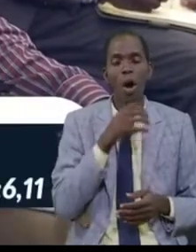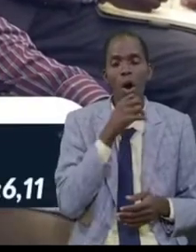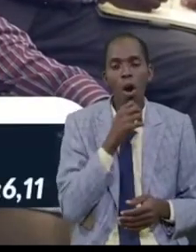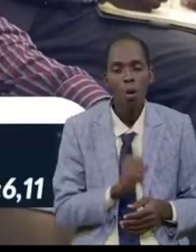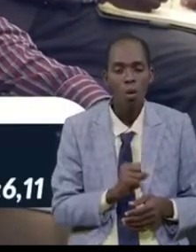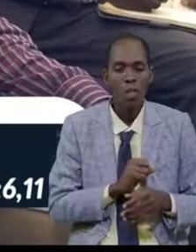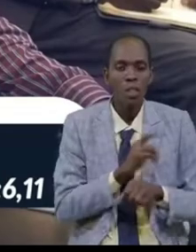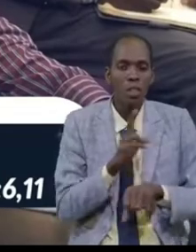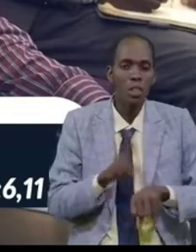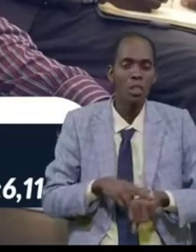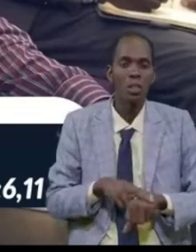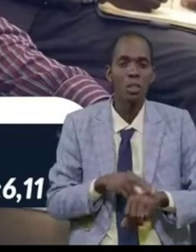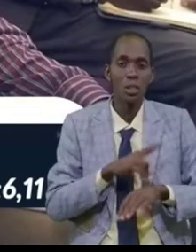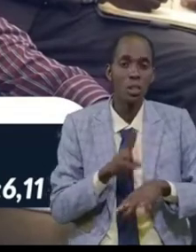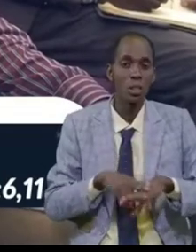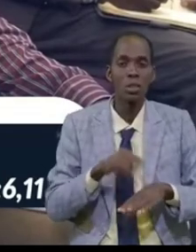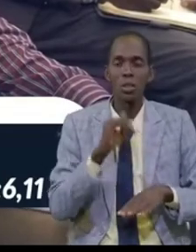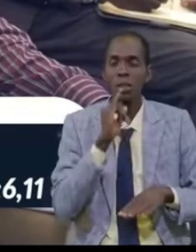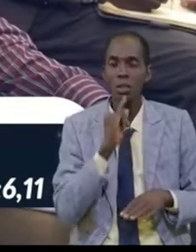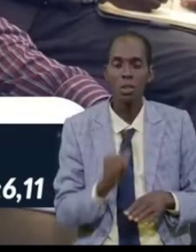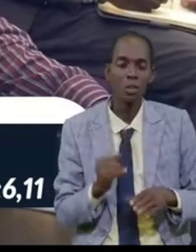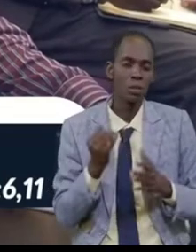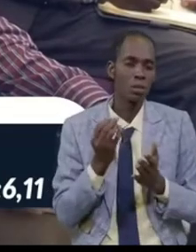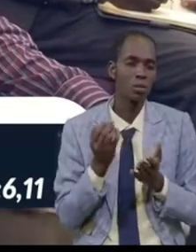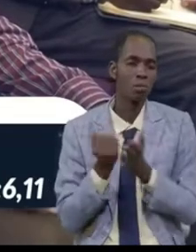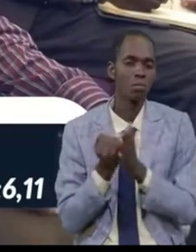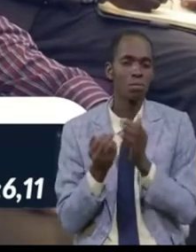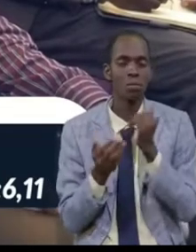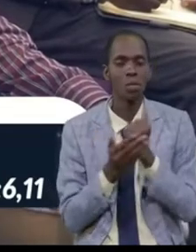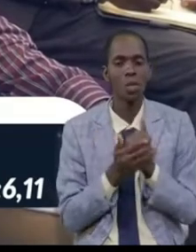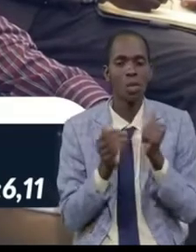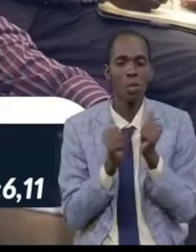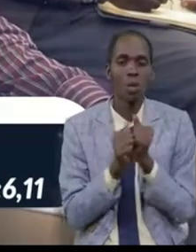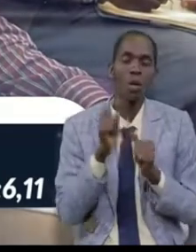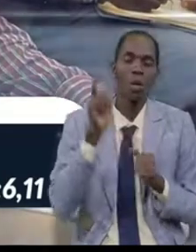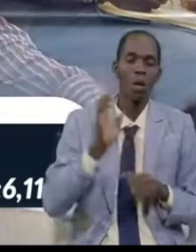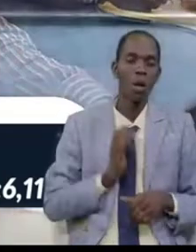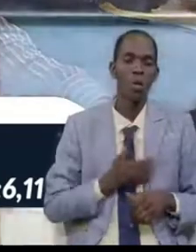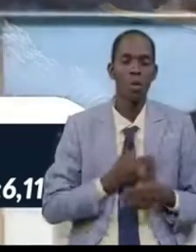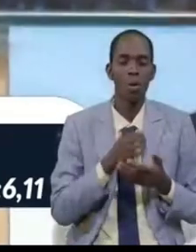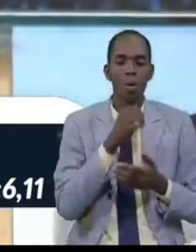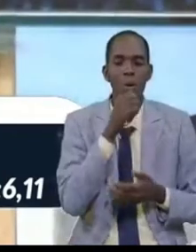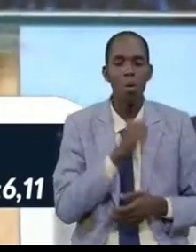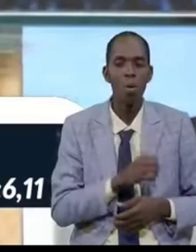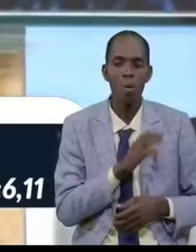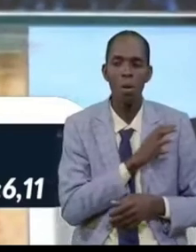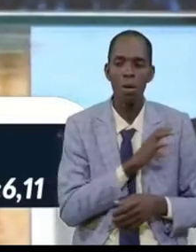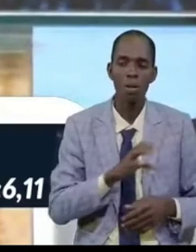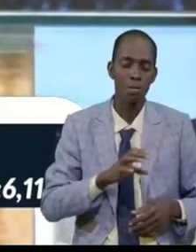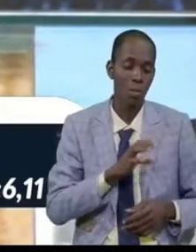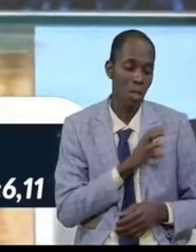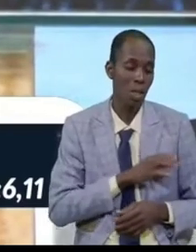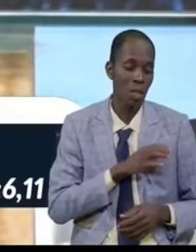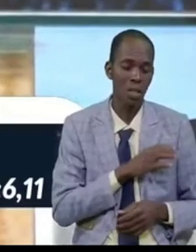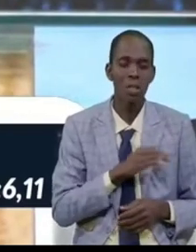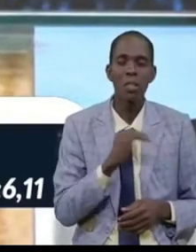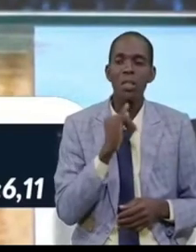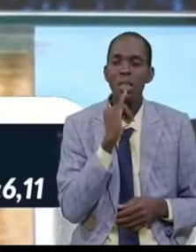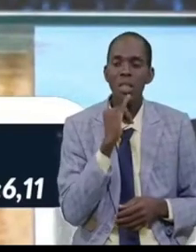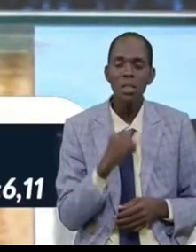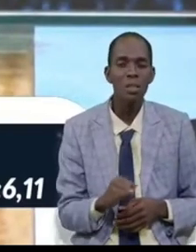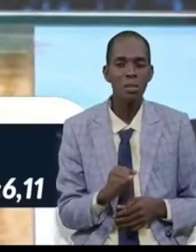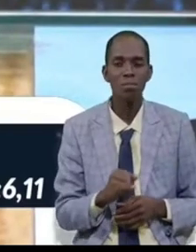is crucified with him. Our old character is crucified with him. Our